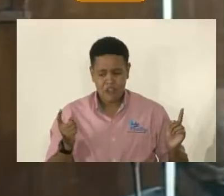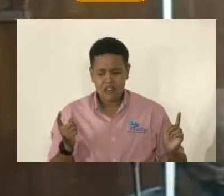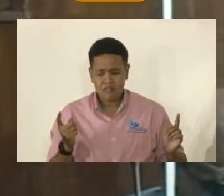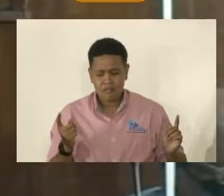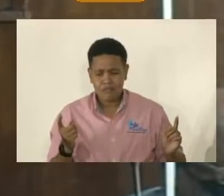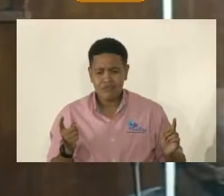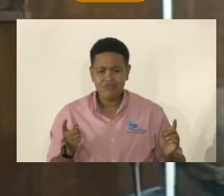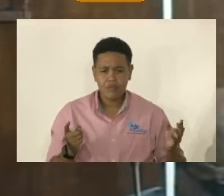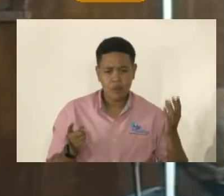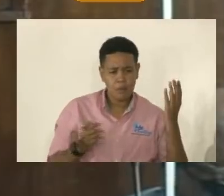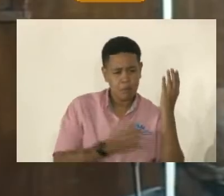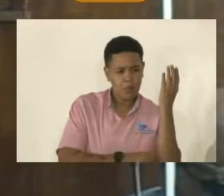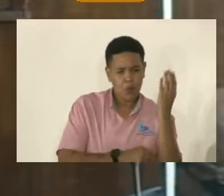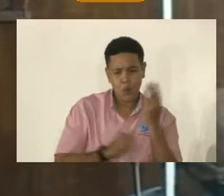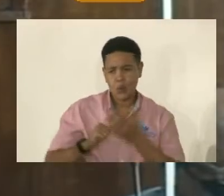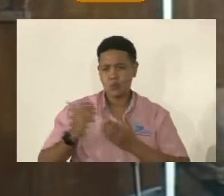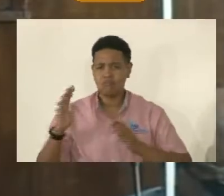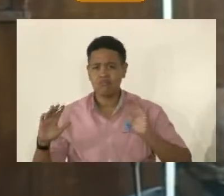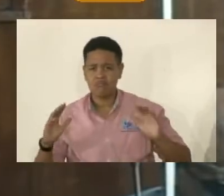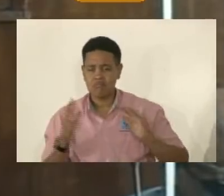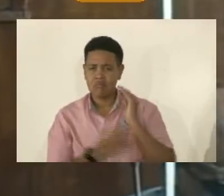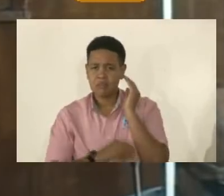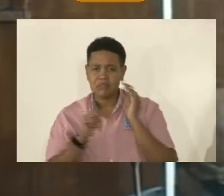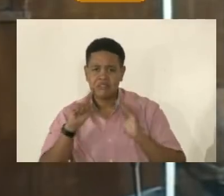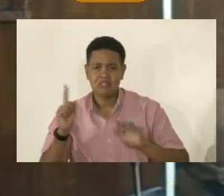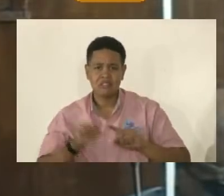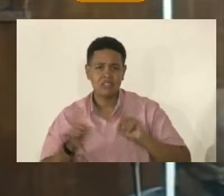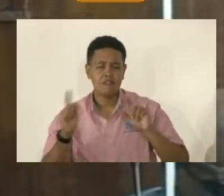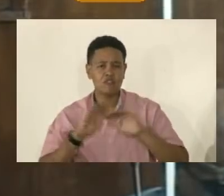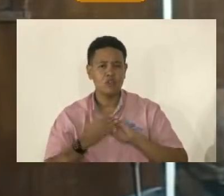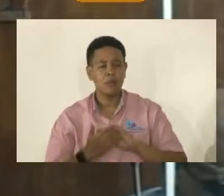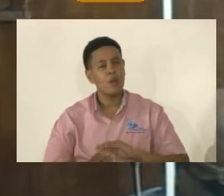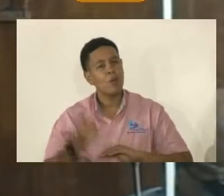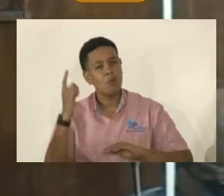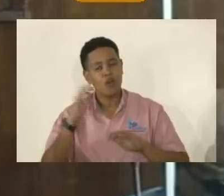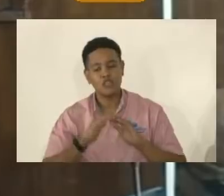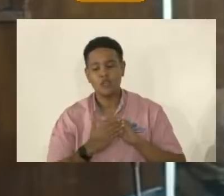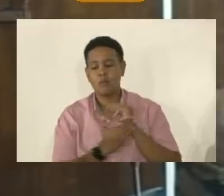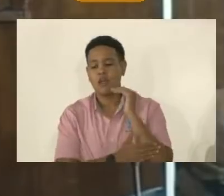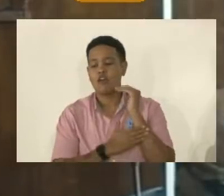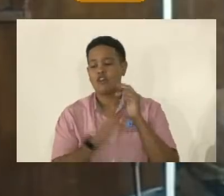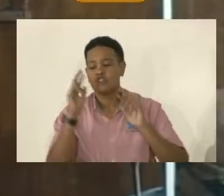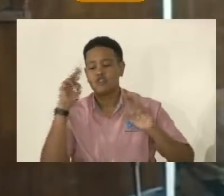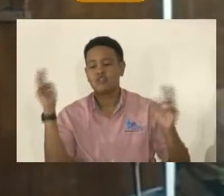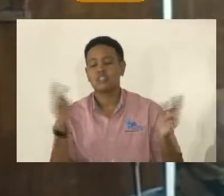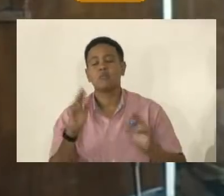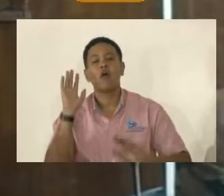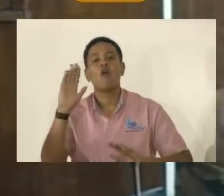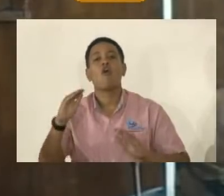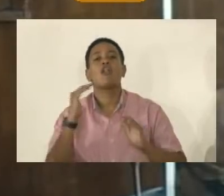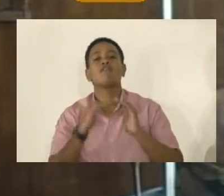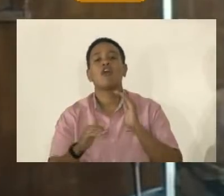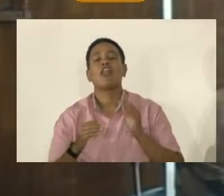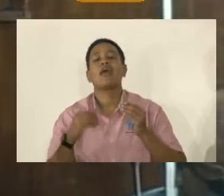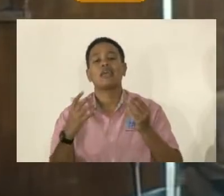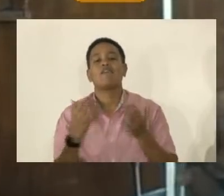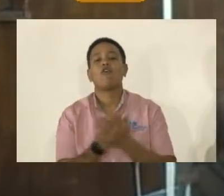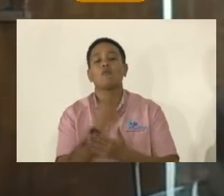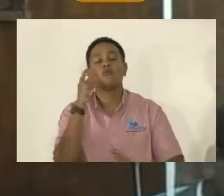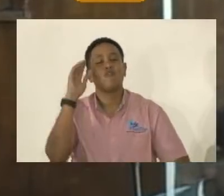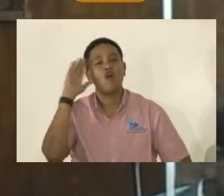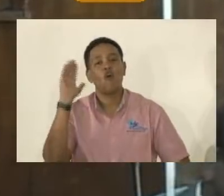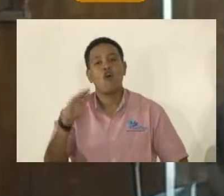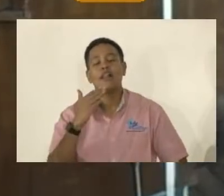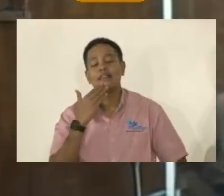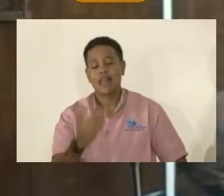Jamaicas, we can have one Jamaica, a country that treats everyone fairly and gives opportunity to all.